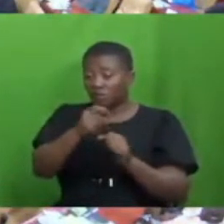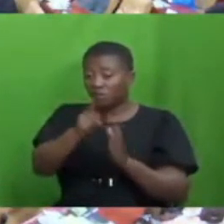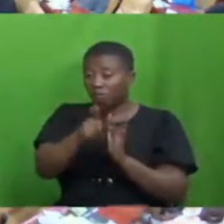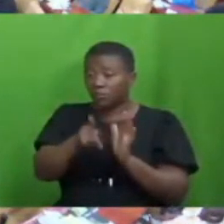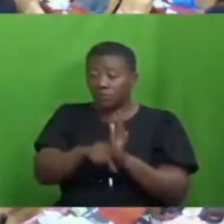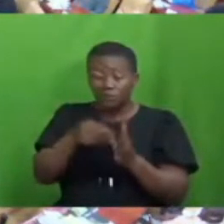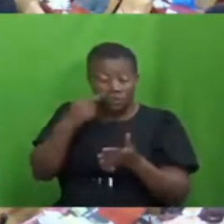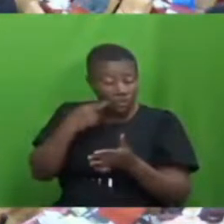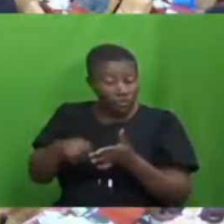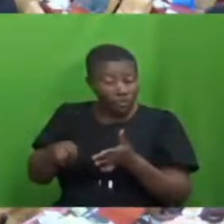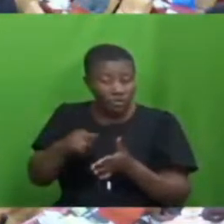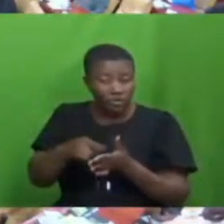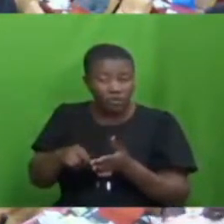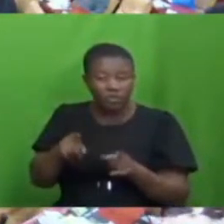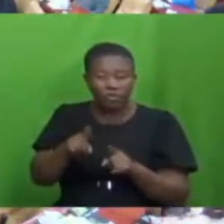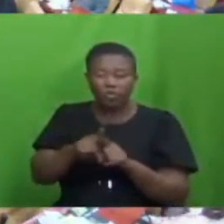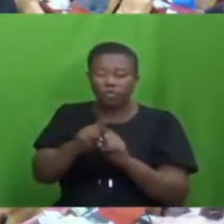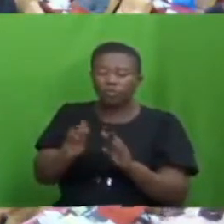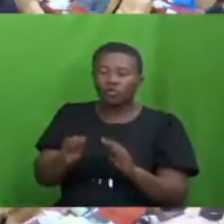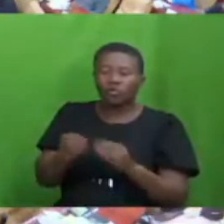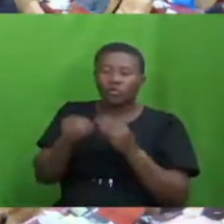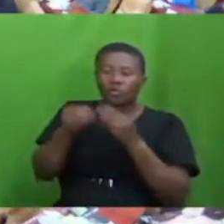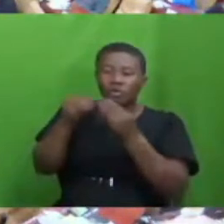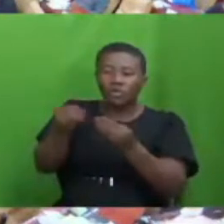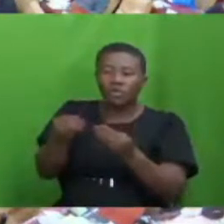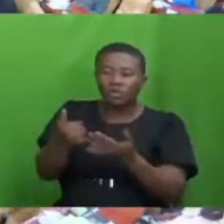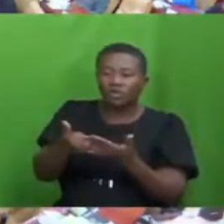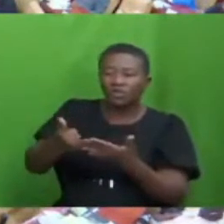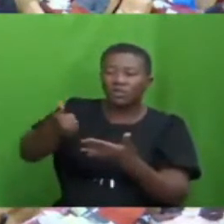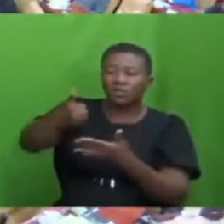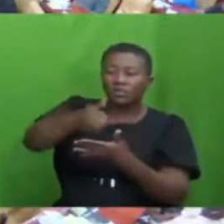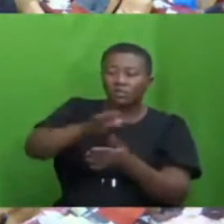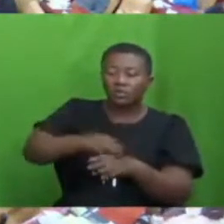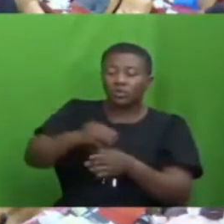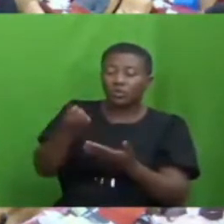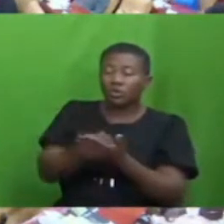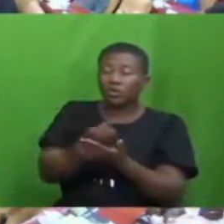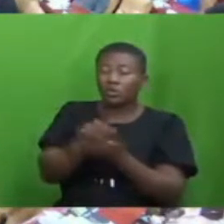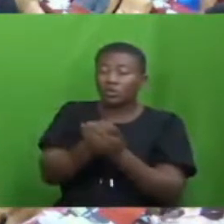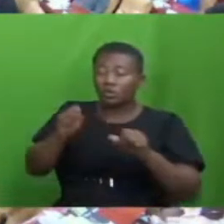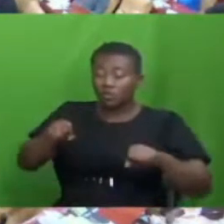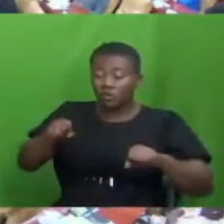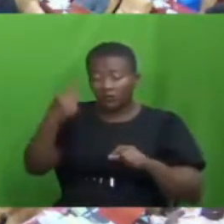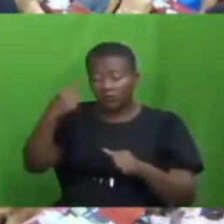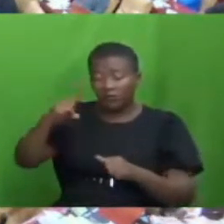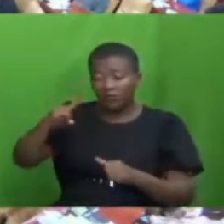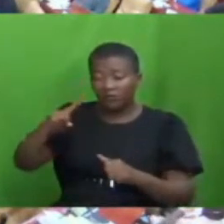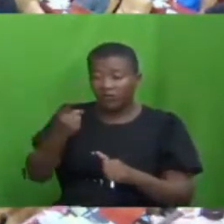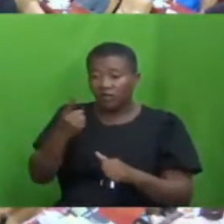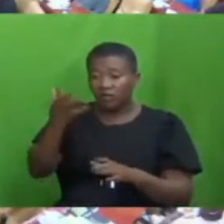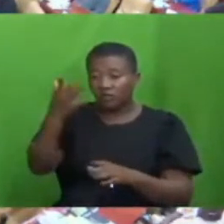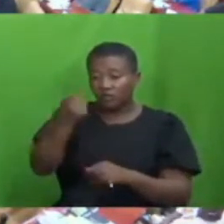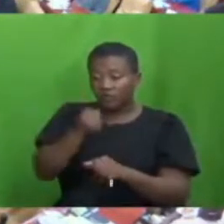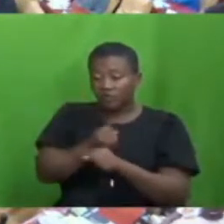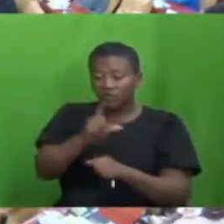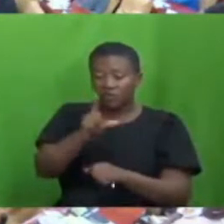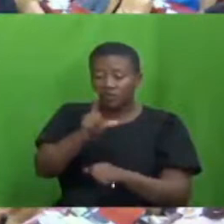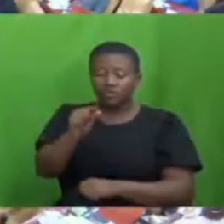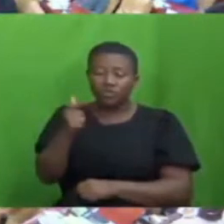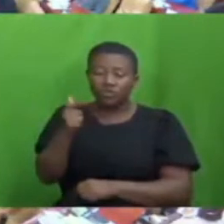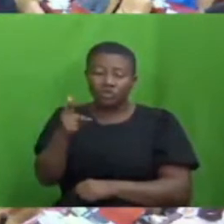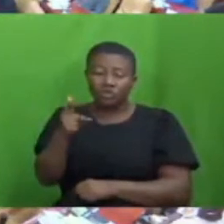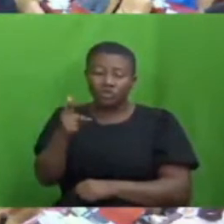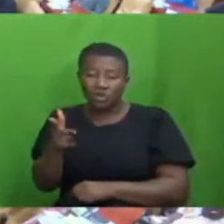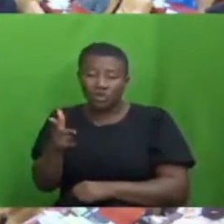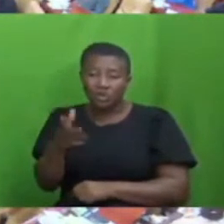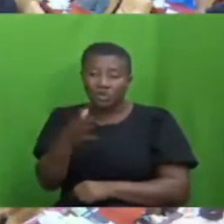will therefore provide an update on economic performance for the first half year of 2023 and outlook